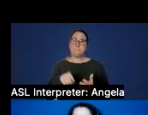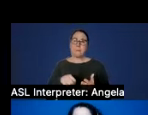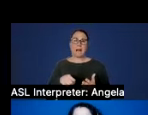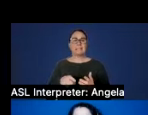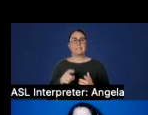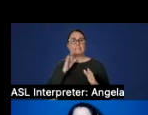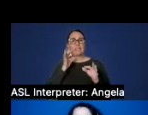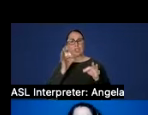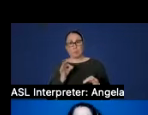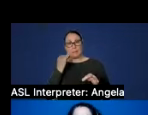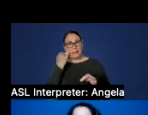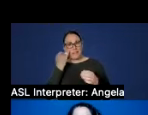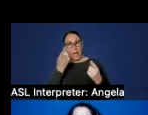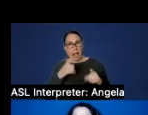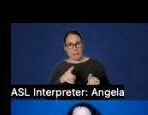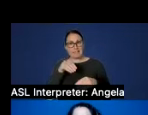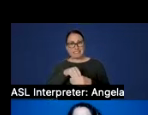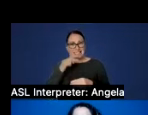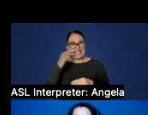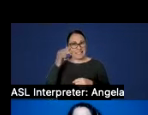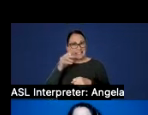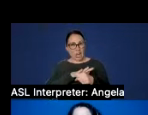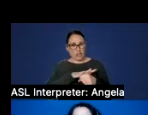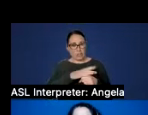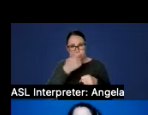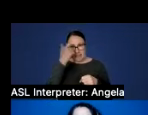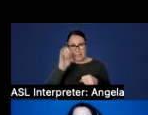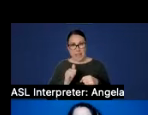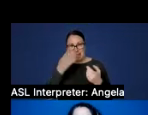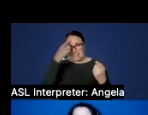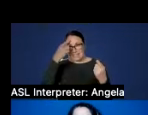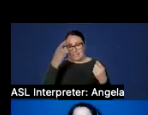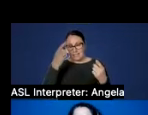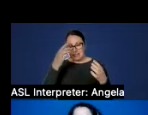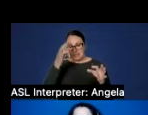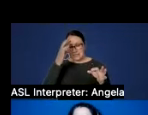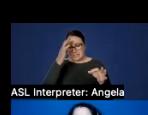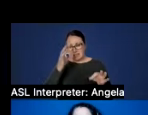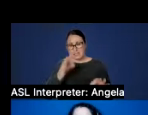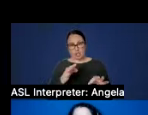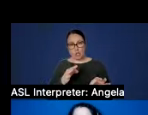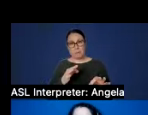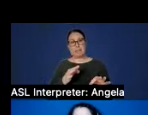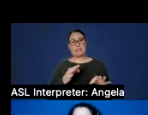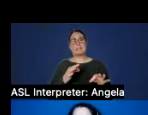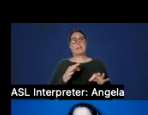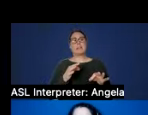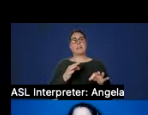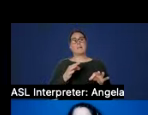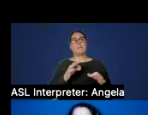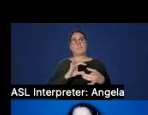Indian country, because that will also determine the chain of custody over evidence, and arrest